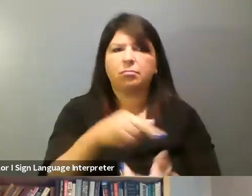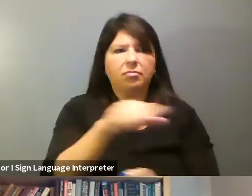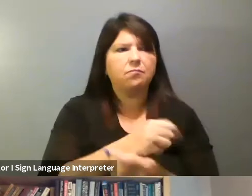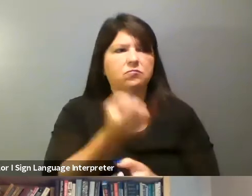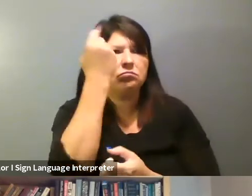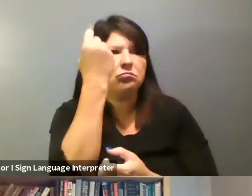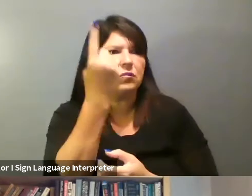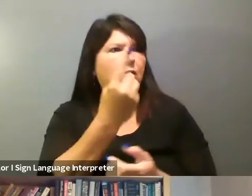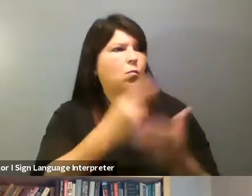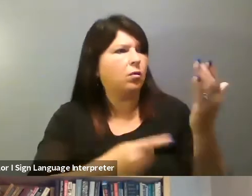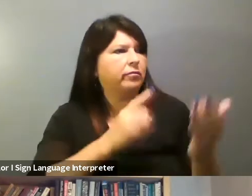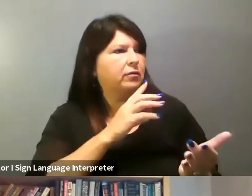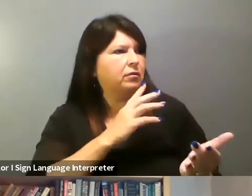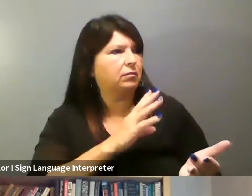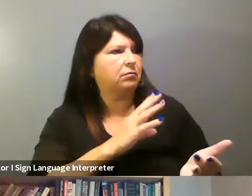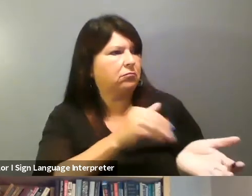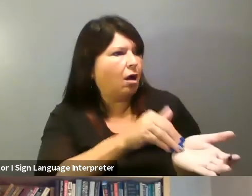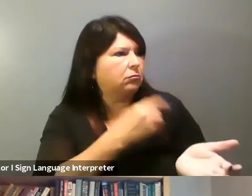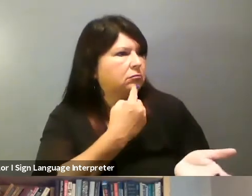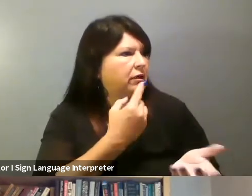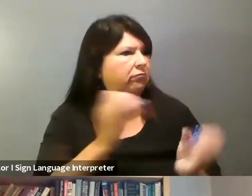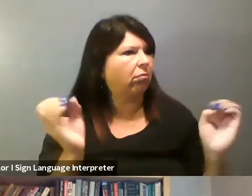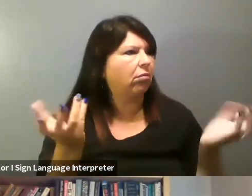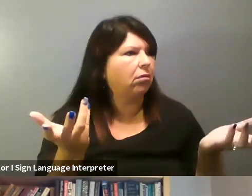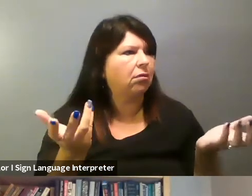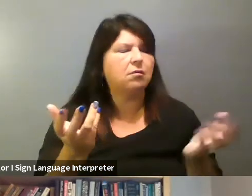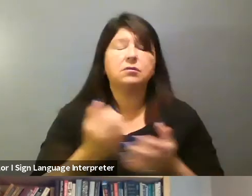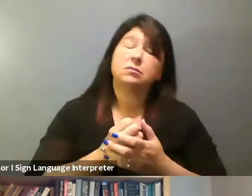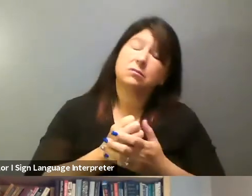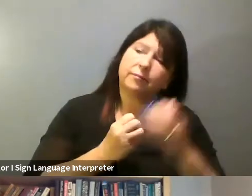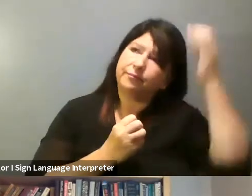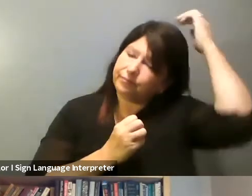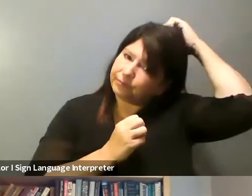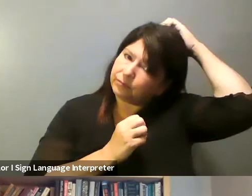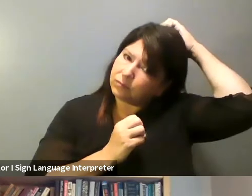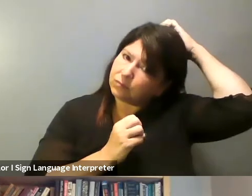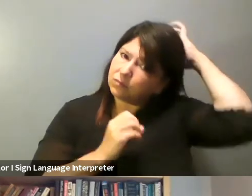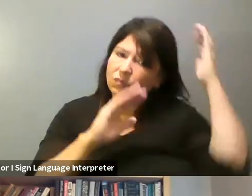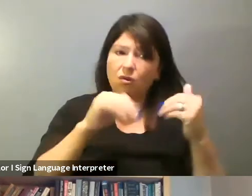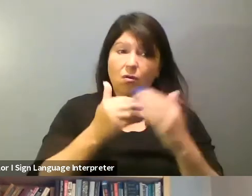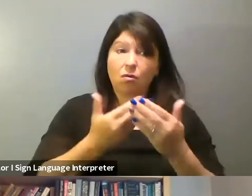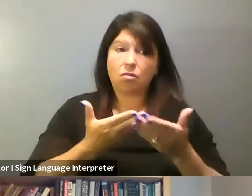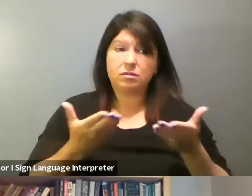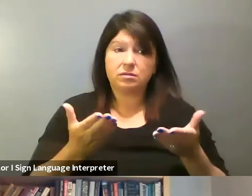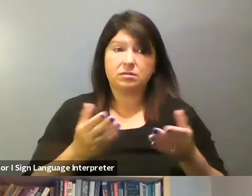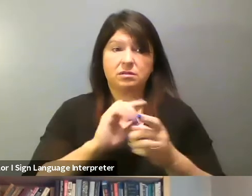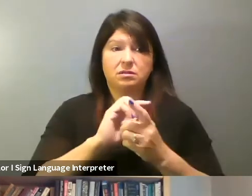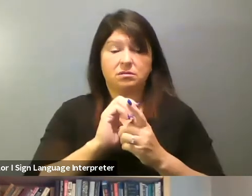non-existent. So, with all those conditions, I mean, it was pretty easy for me to get involved